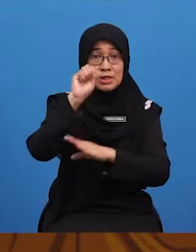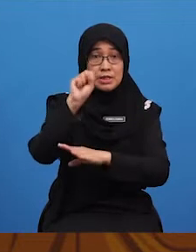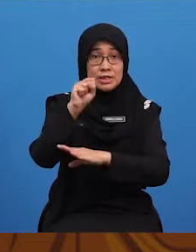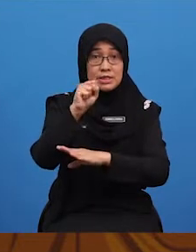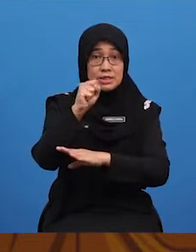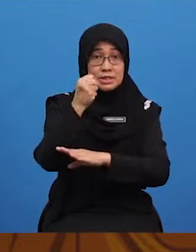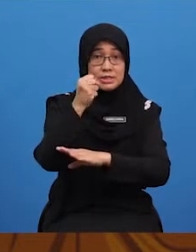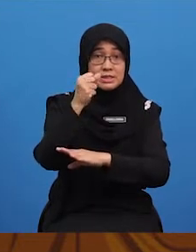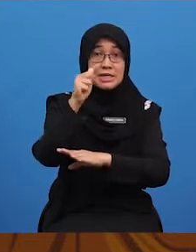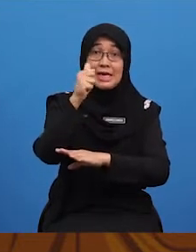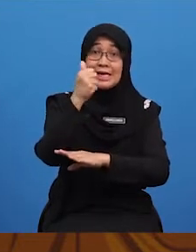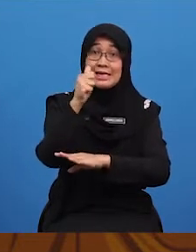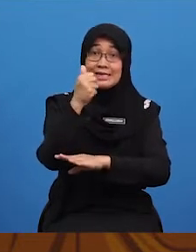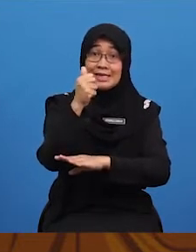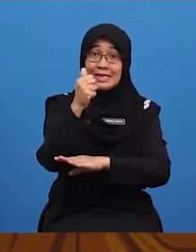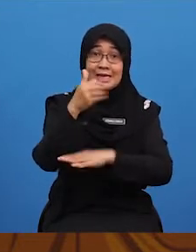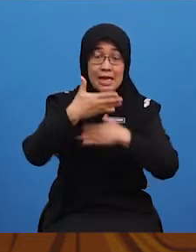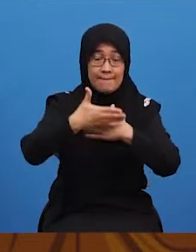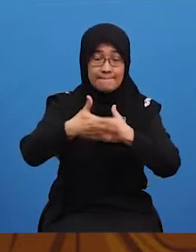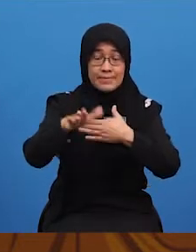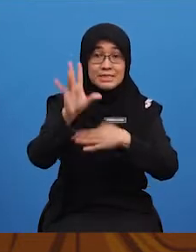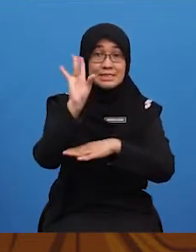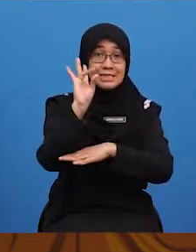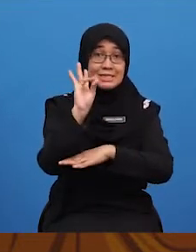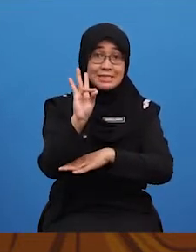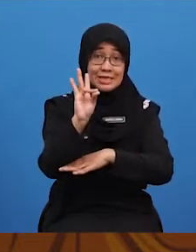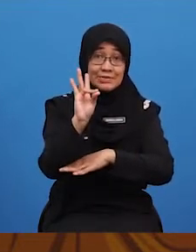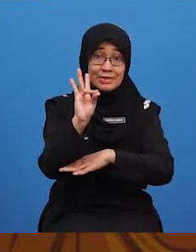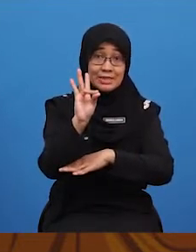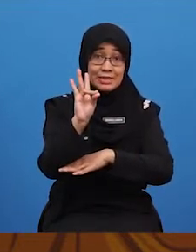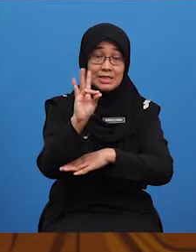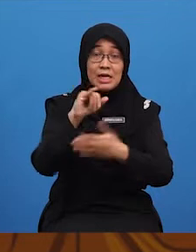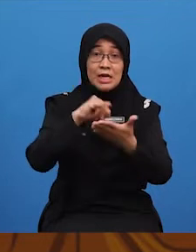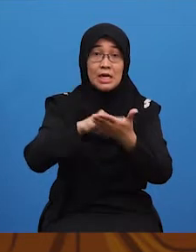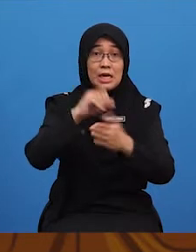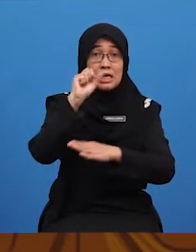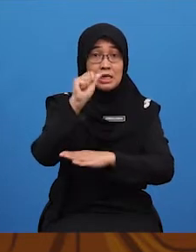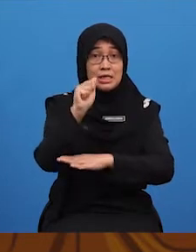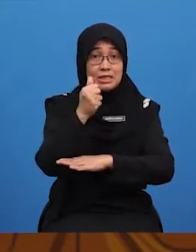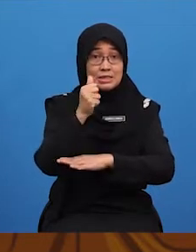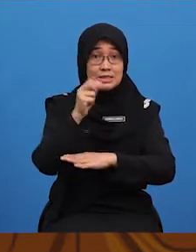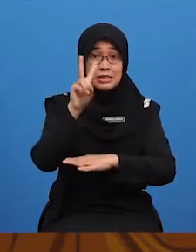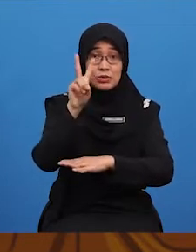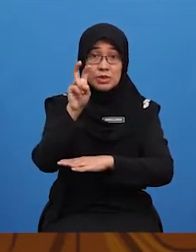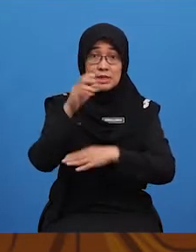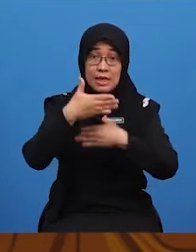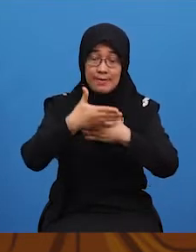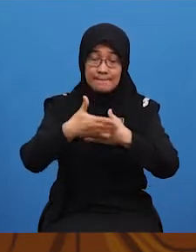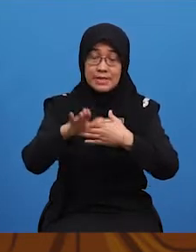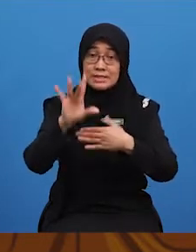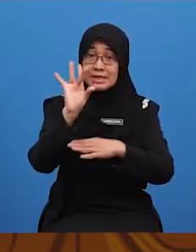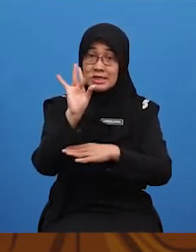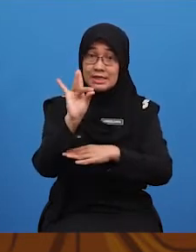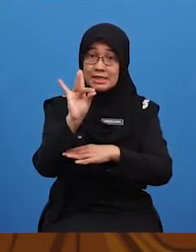the hour. Now, the word past means after. And